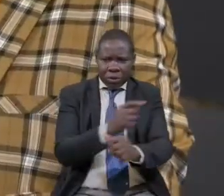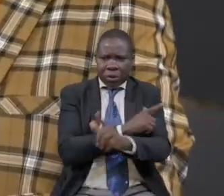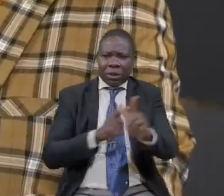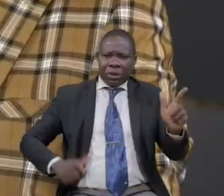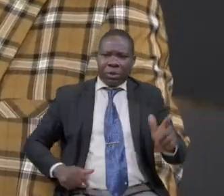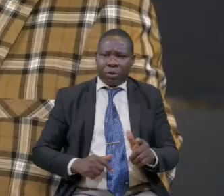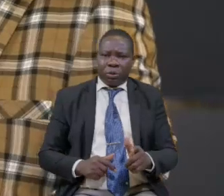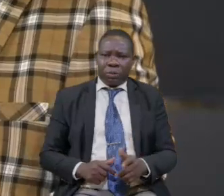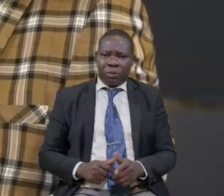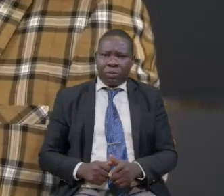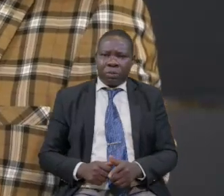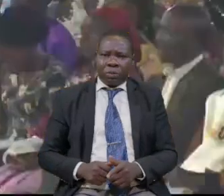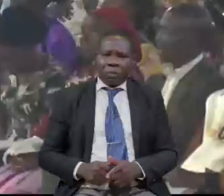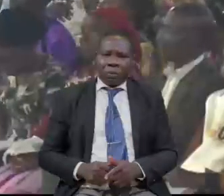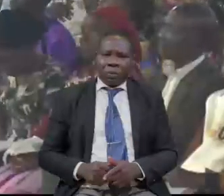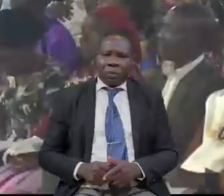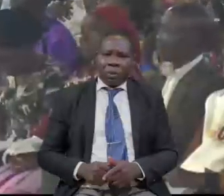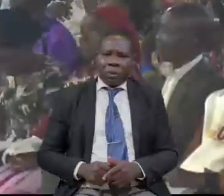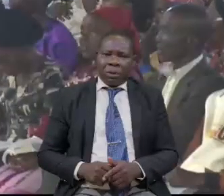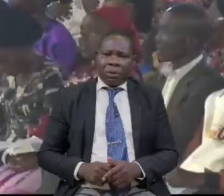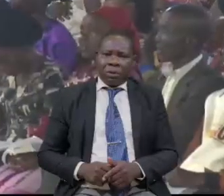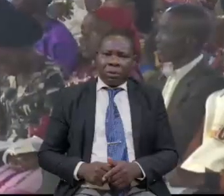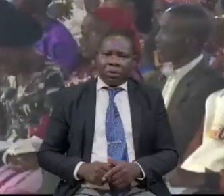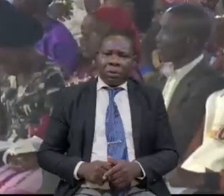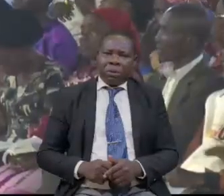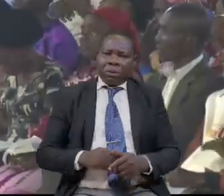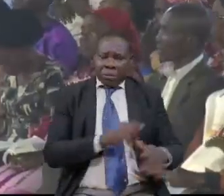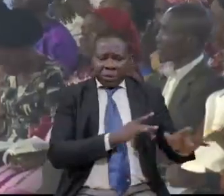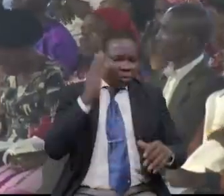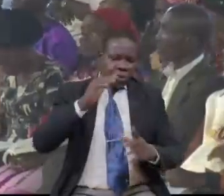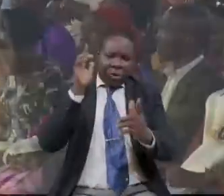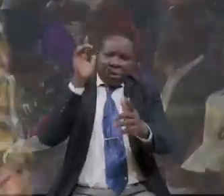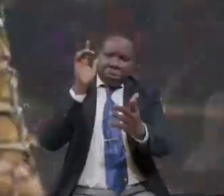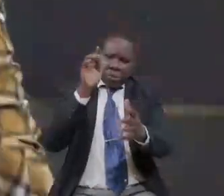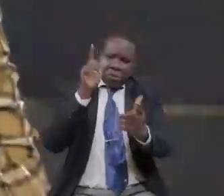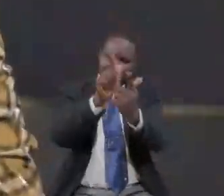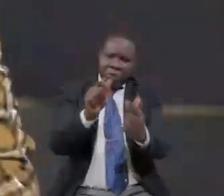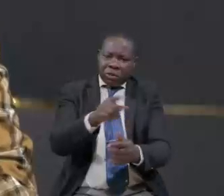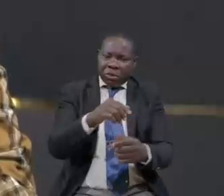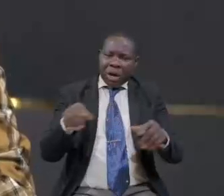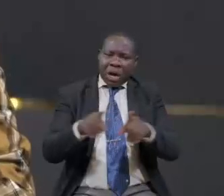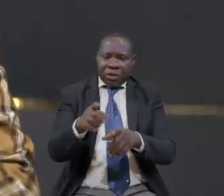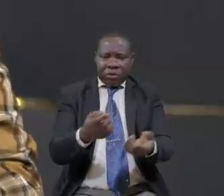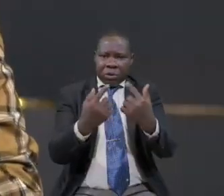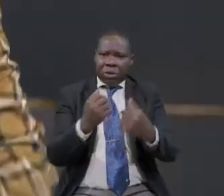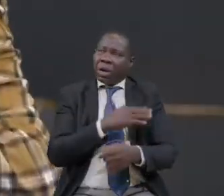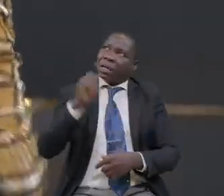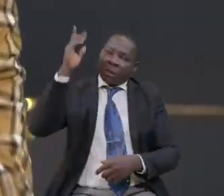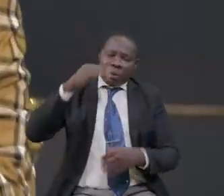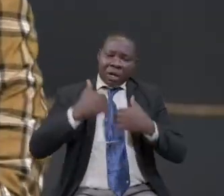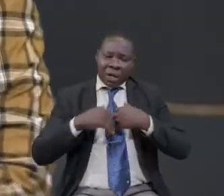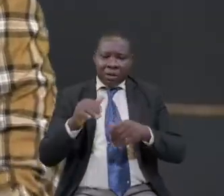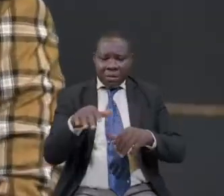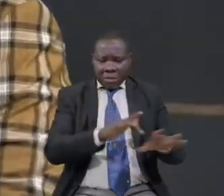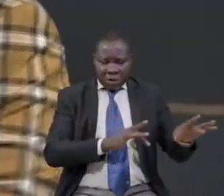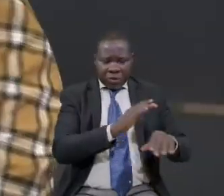will meet you as you come. And he will have mercy upon him and unto our God, for he